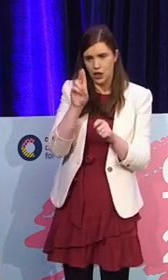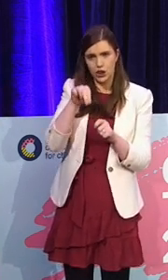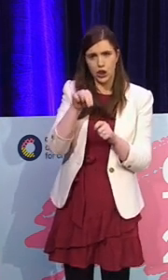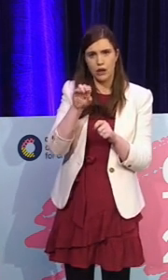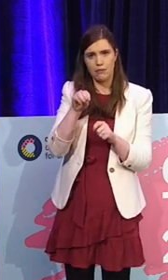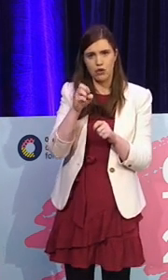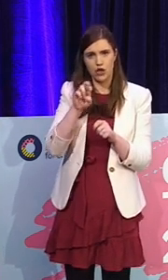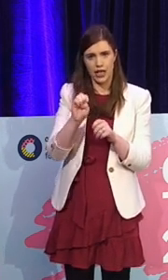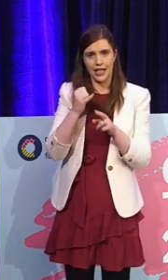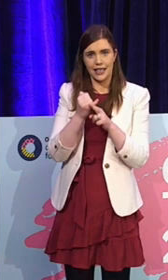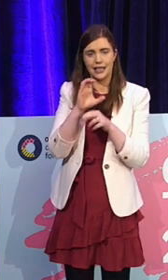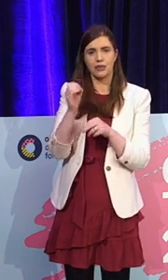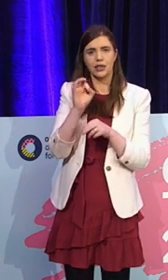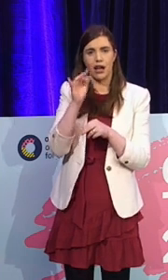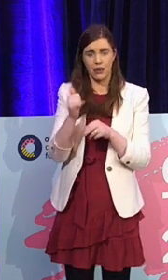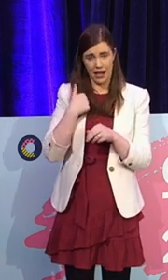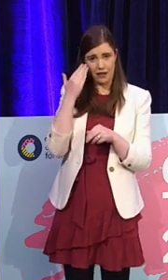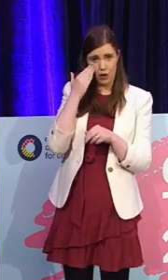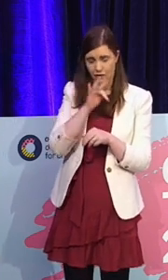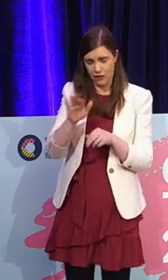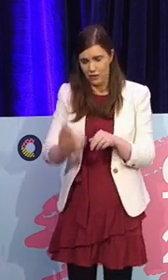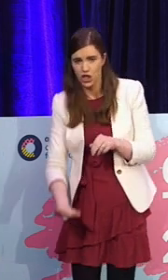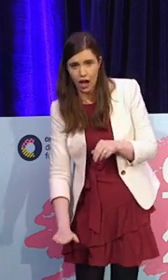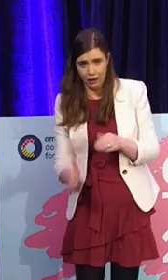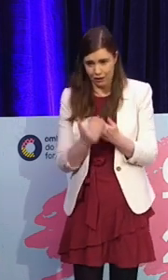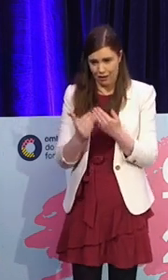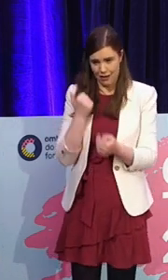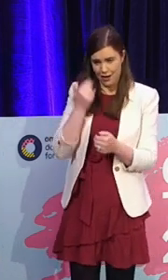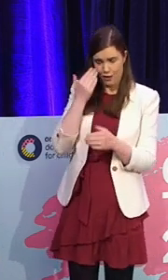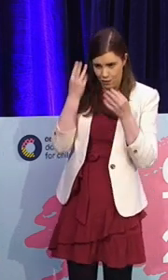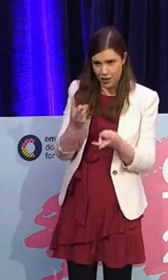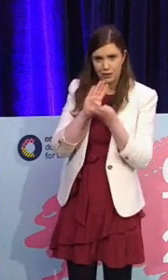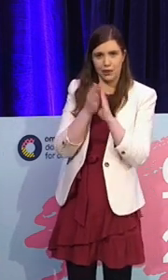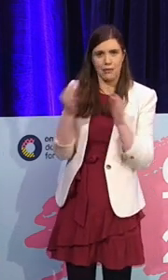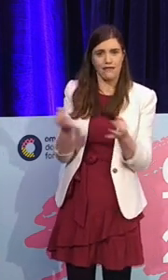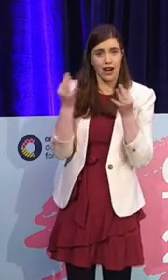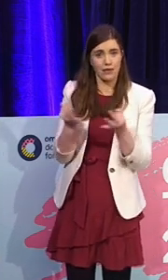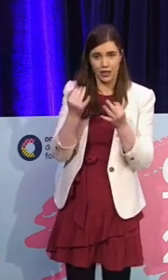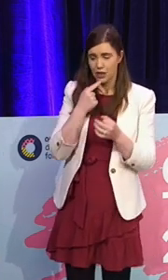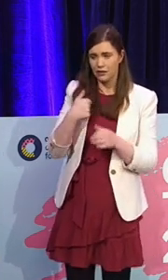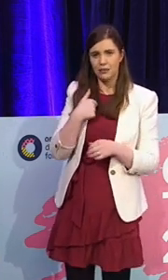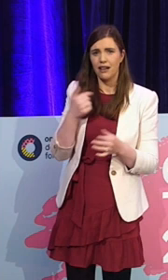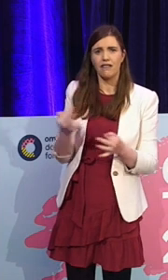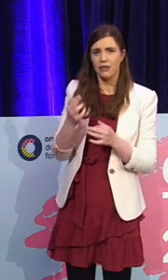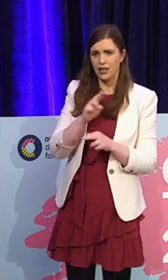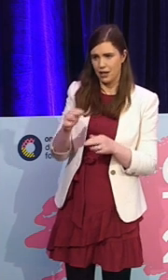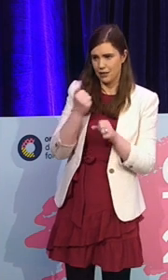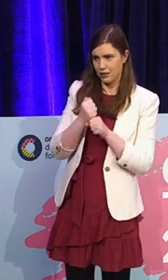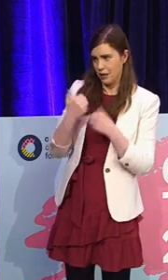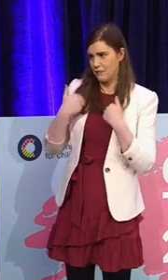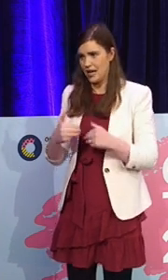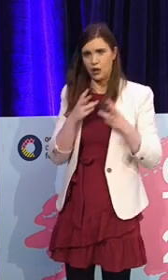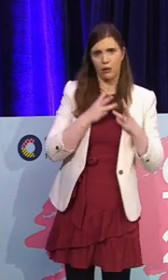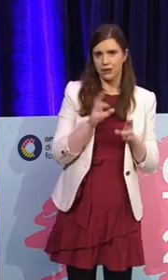Galway. I've known since I was knee-high to a grasshopper that I always wanted to be a farmer. For me, though, farming is not a gender thing.